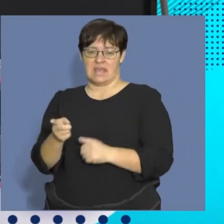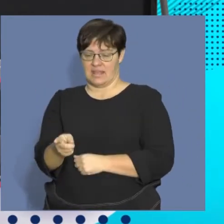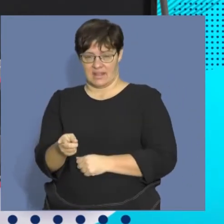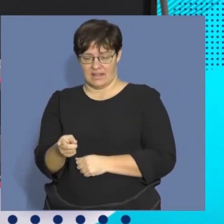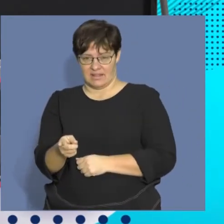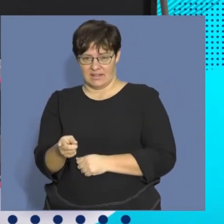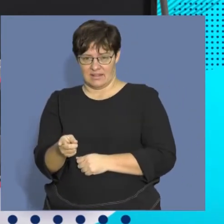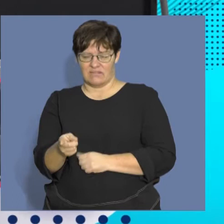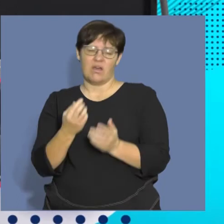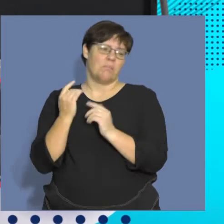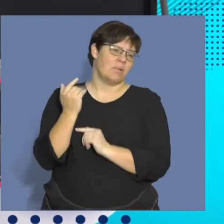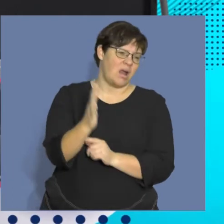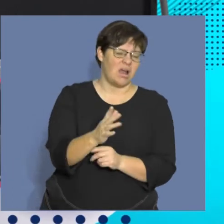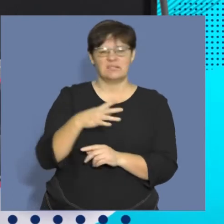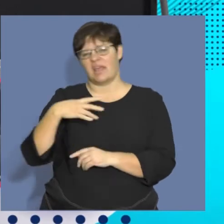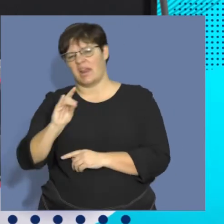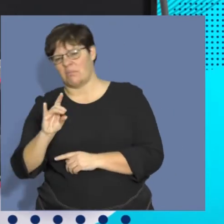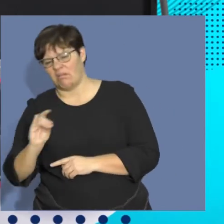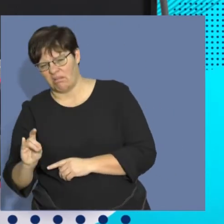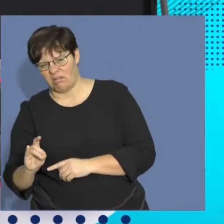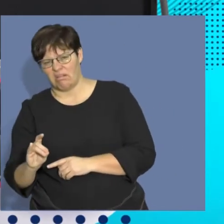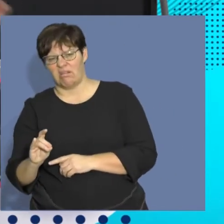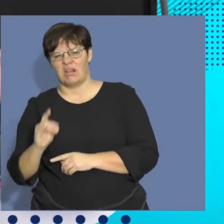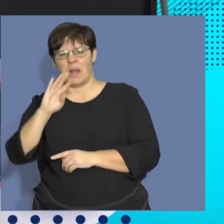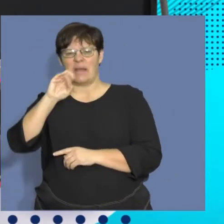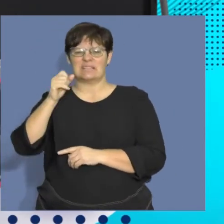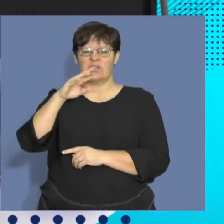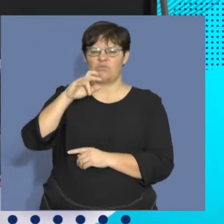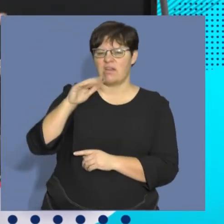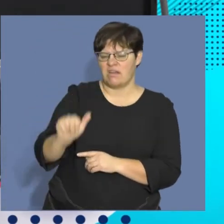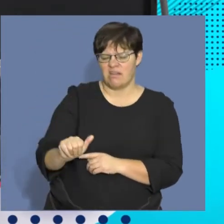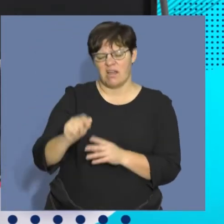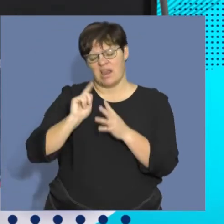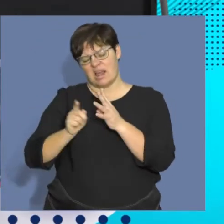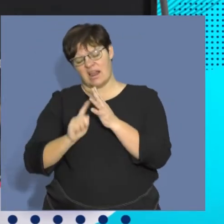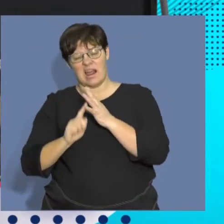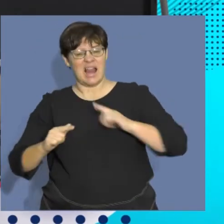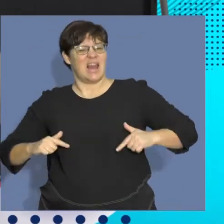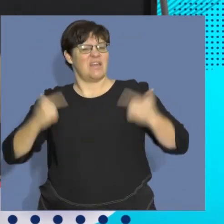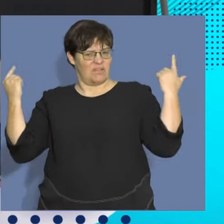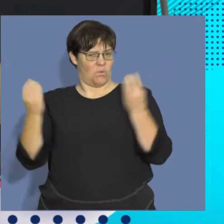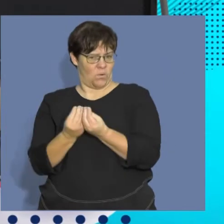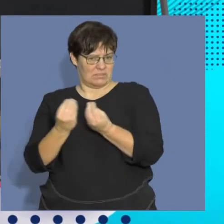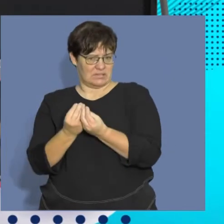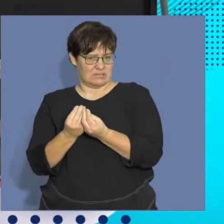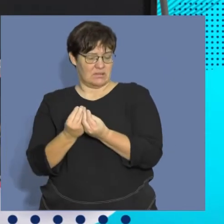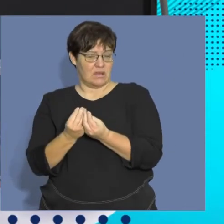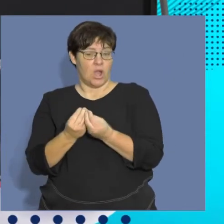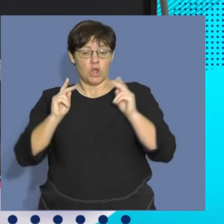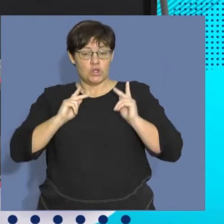natural populations of plants, animals, bacteria, all sorts of living organisms,